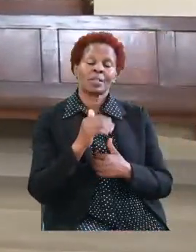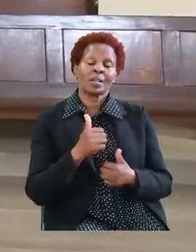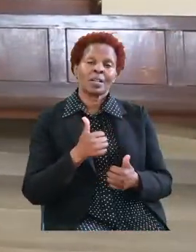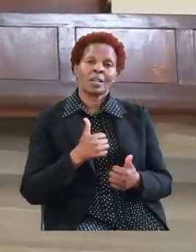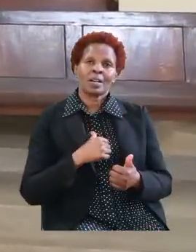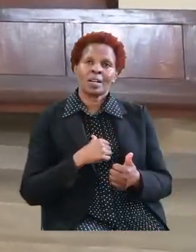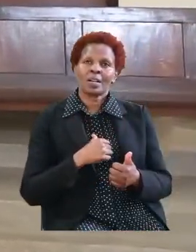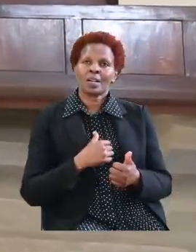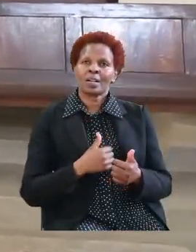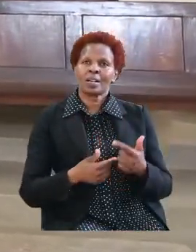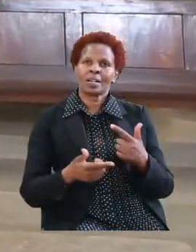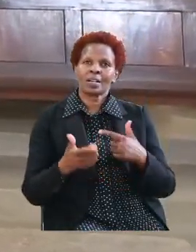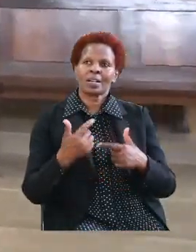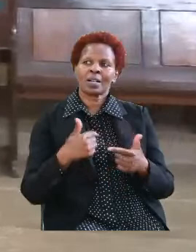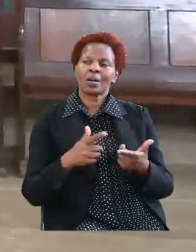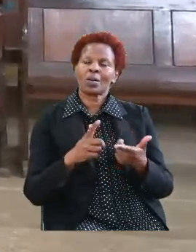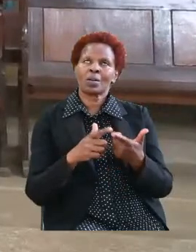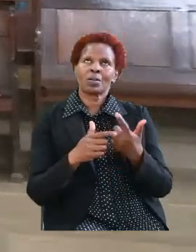narudi,